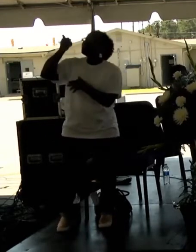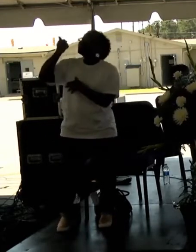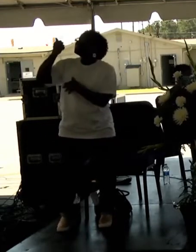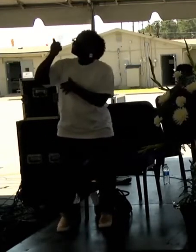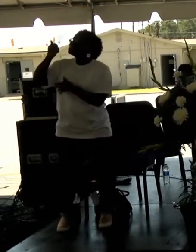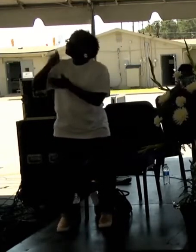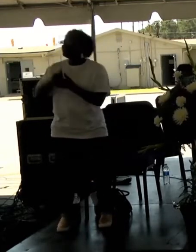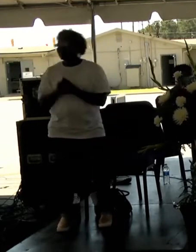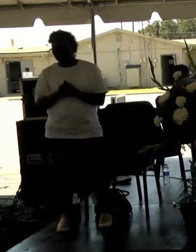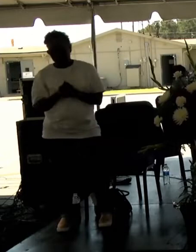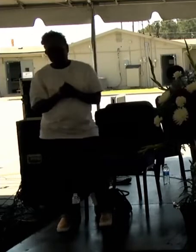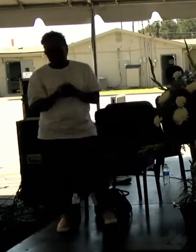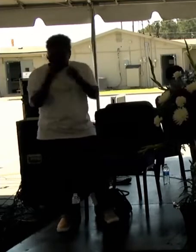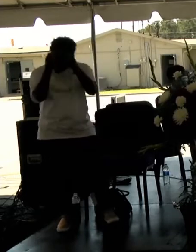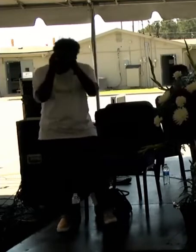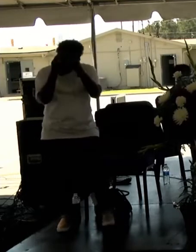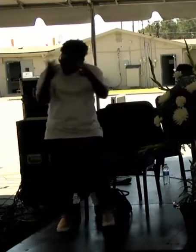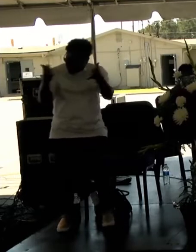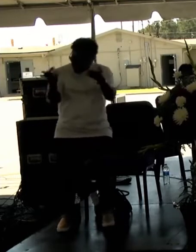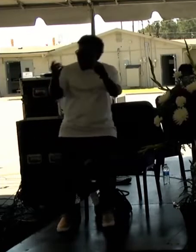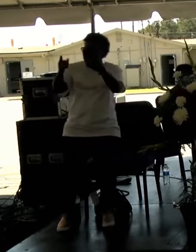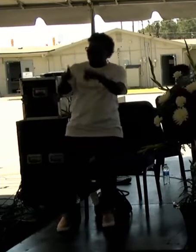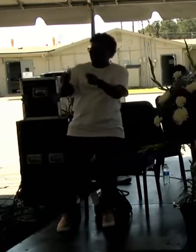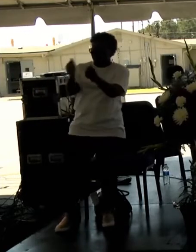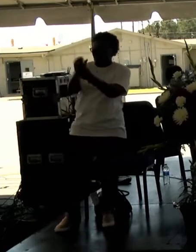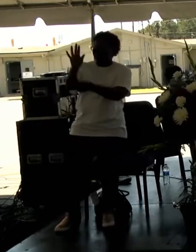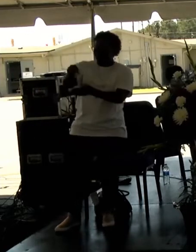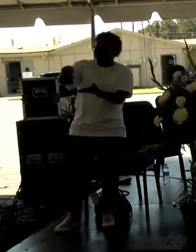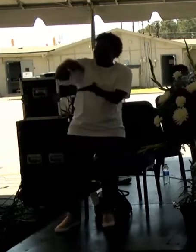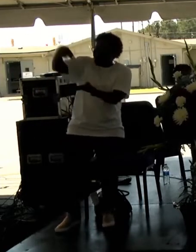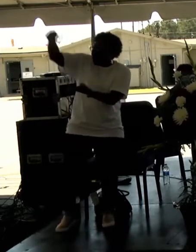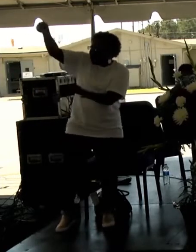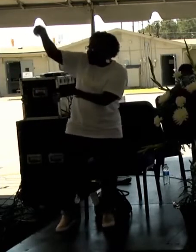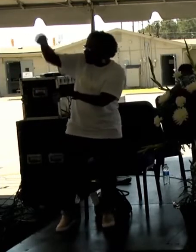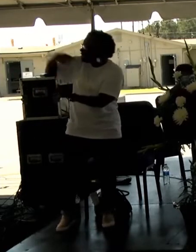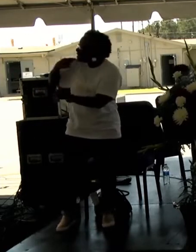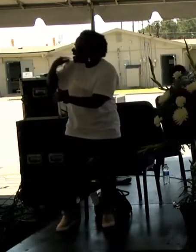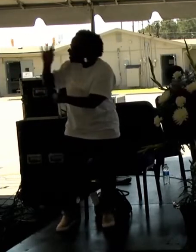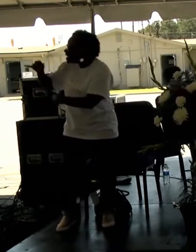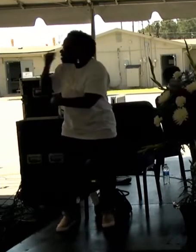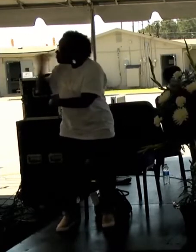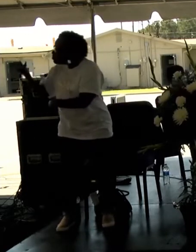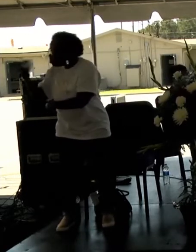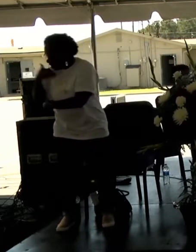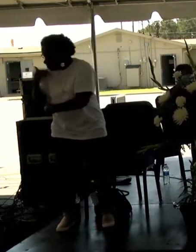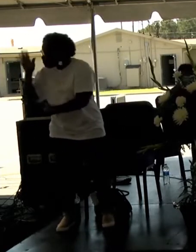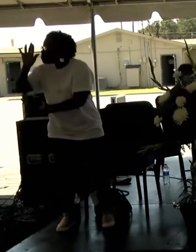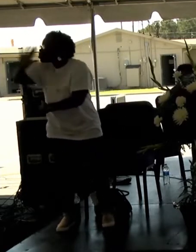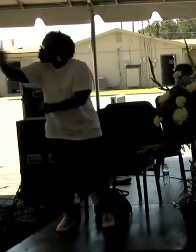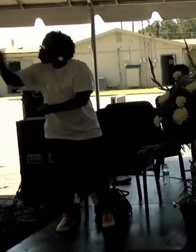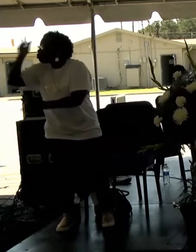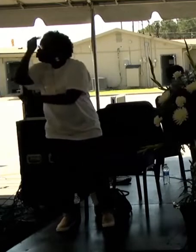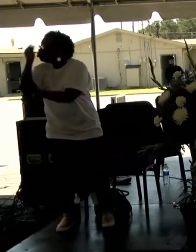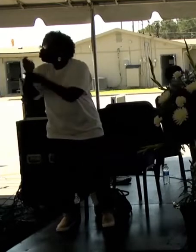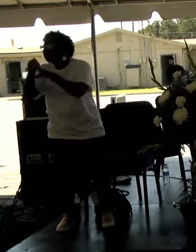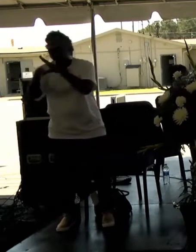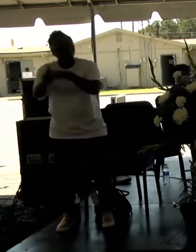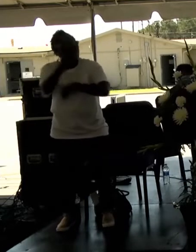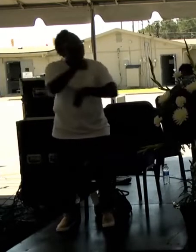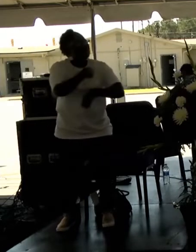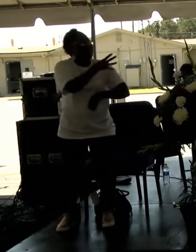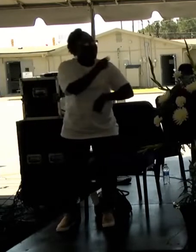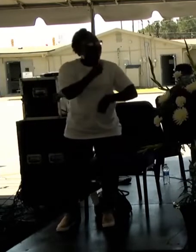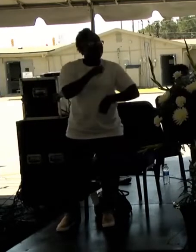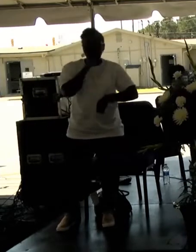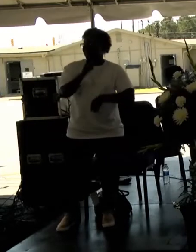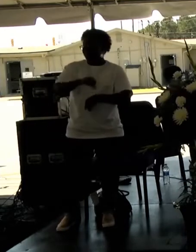with all of this. Let me tell you what happens with the resurrection. He says, if you put your trust in me and put your trust